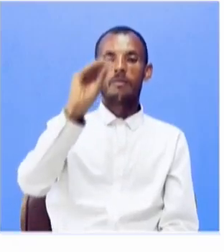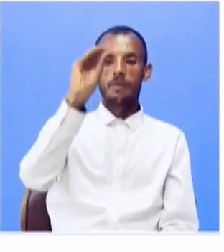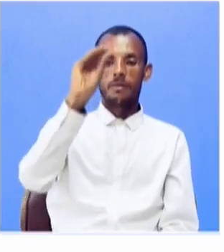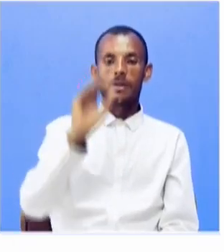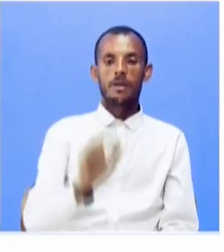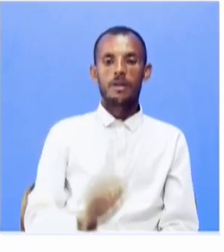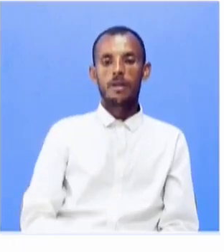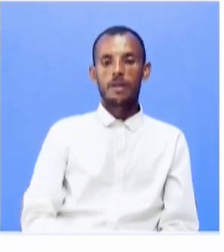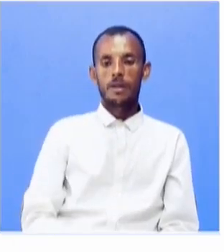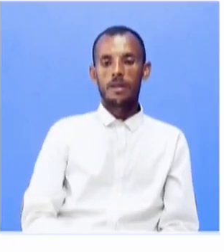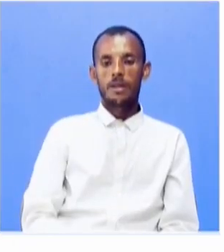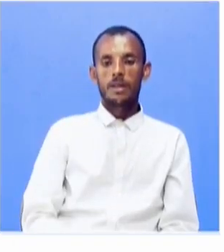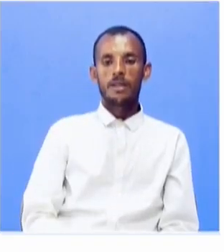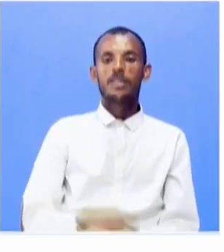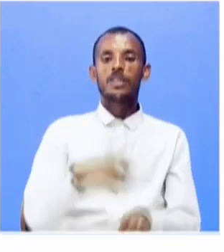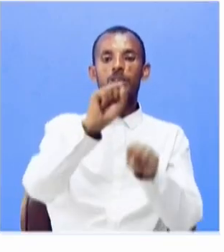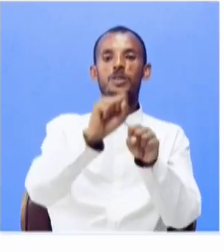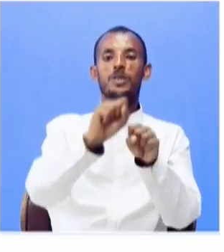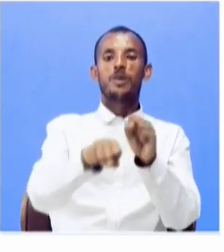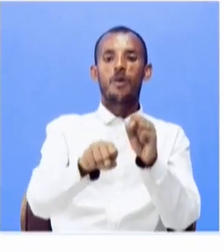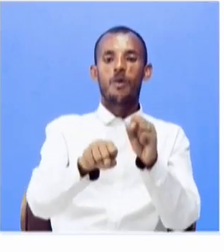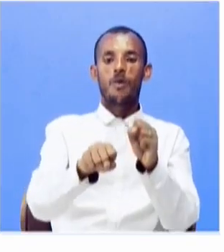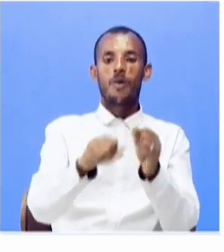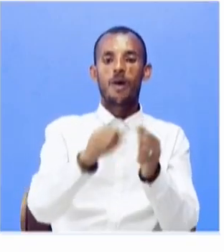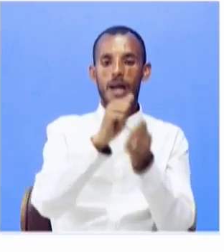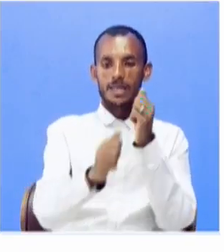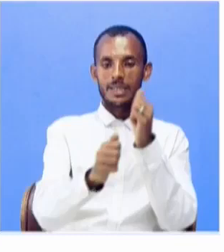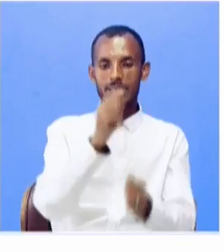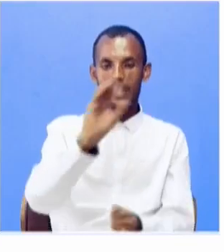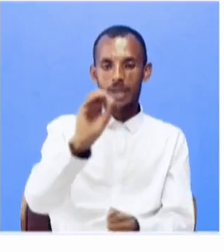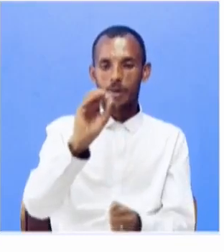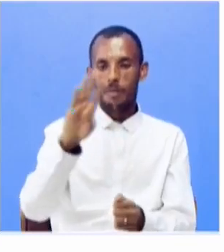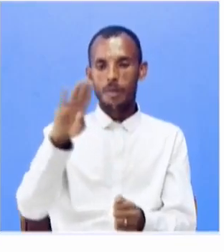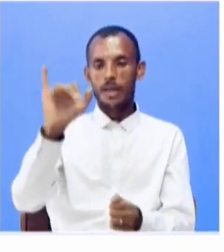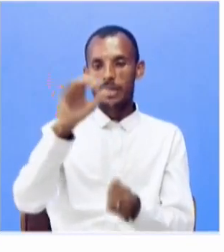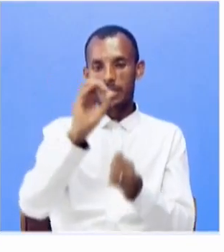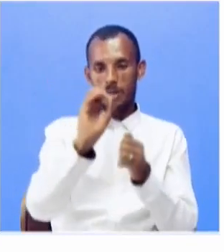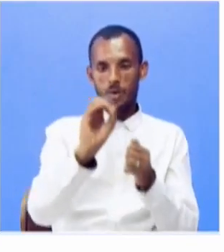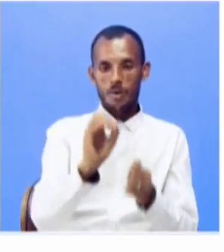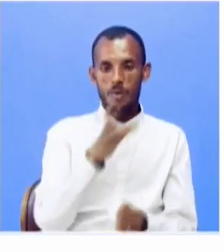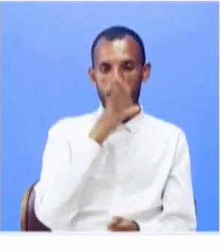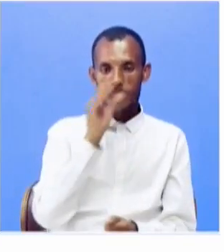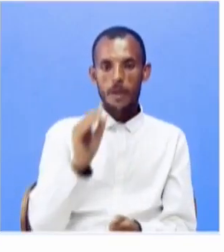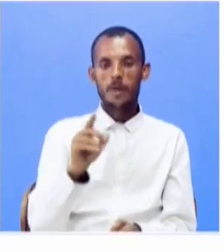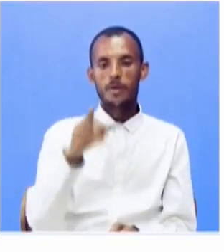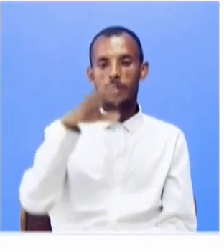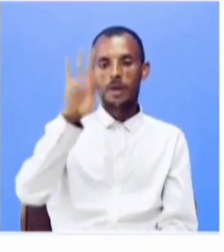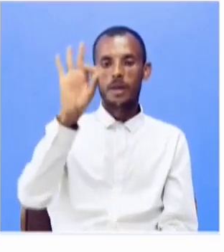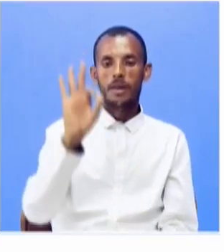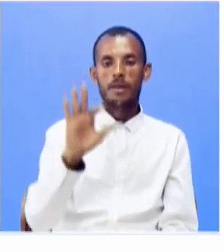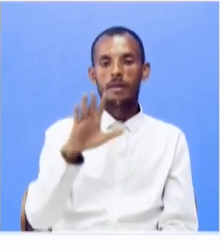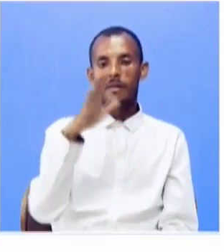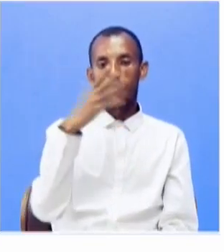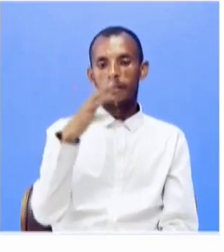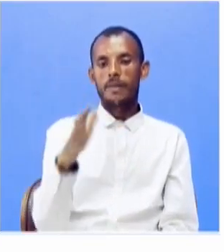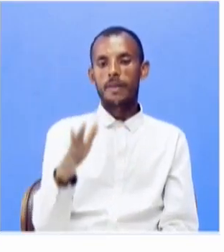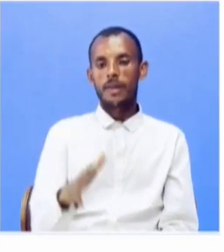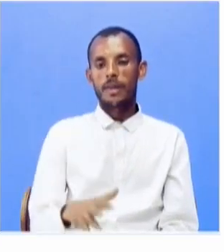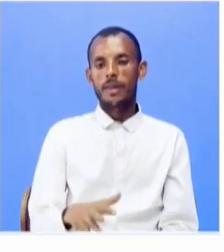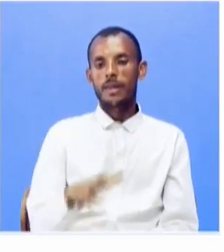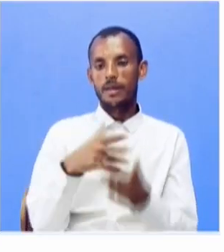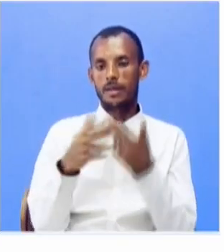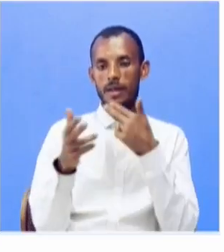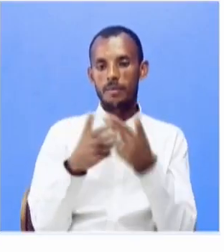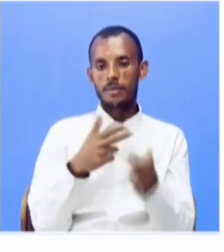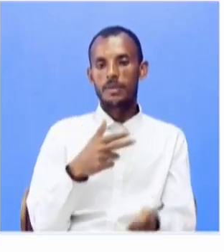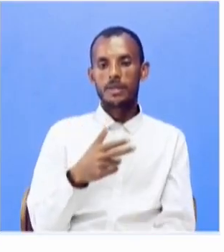350. So cancel 0 by 0 and you have this 15